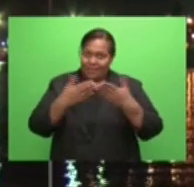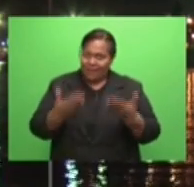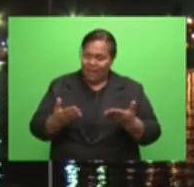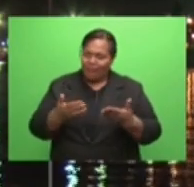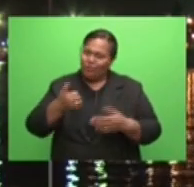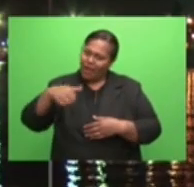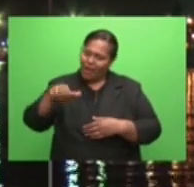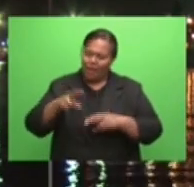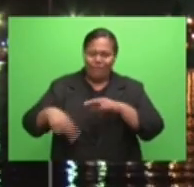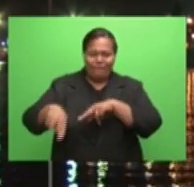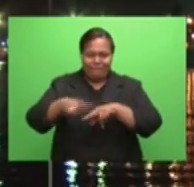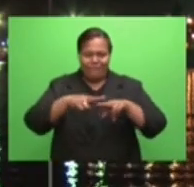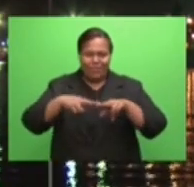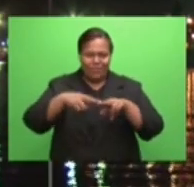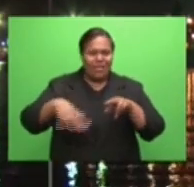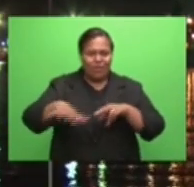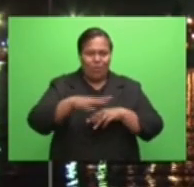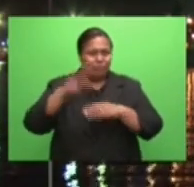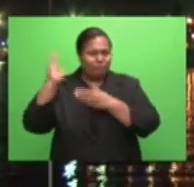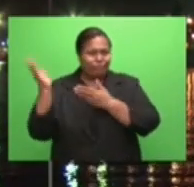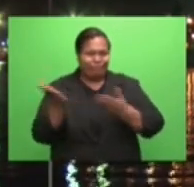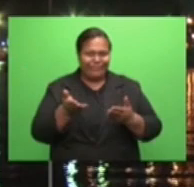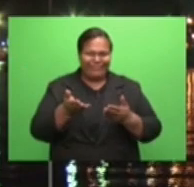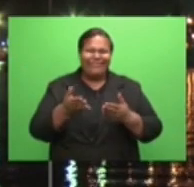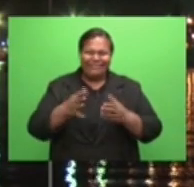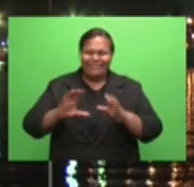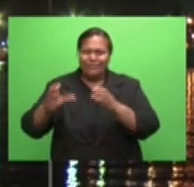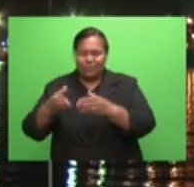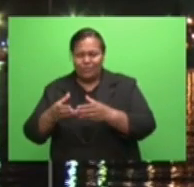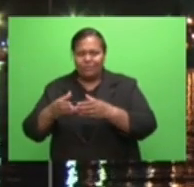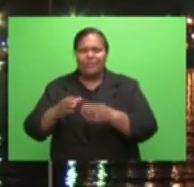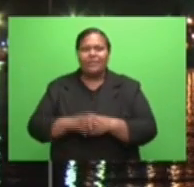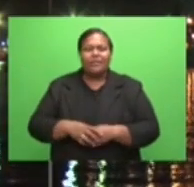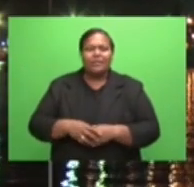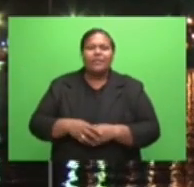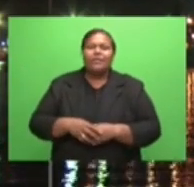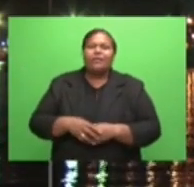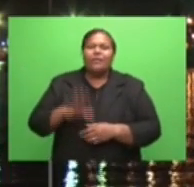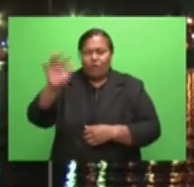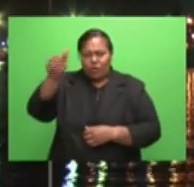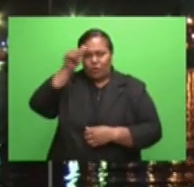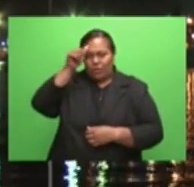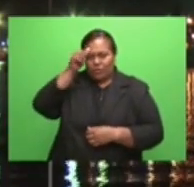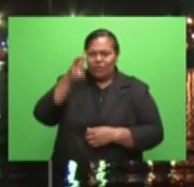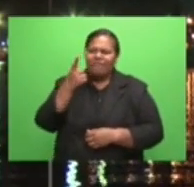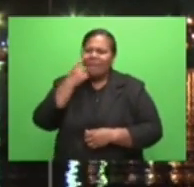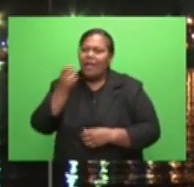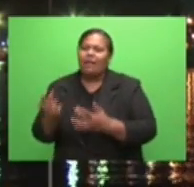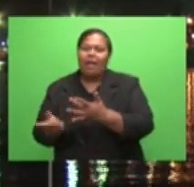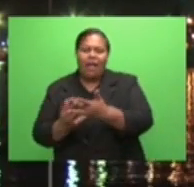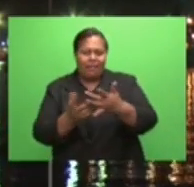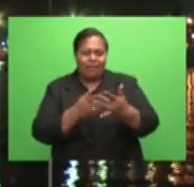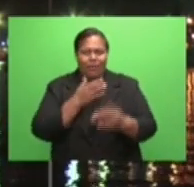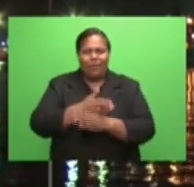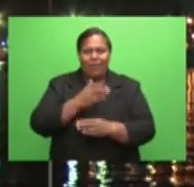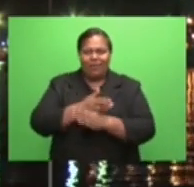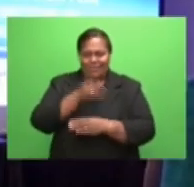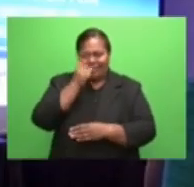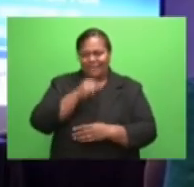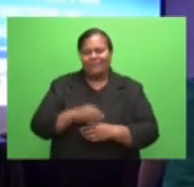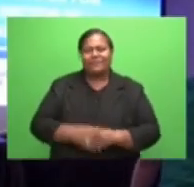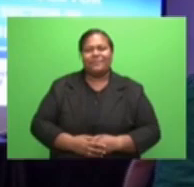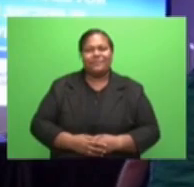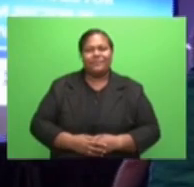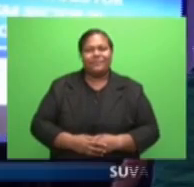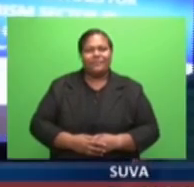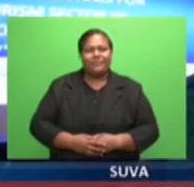in the tourism and hospitality sector to acquire new knowledge and find alternative employment. Pranita Prakash reports.